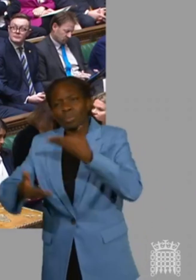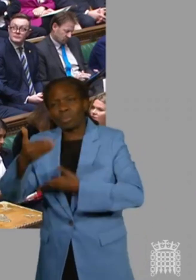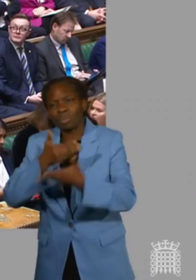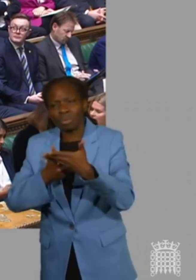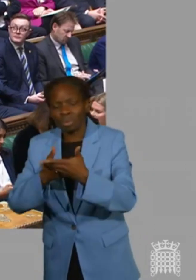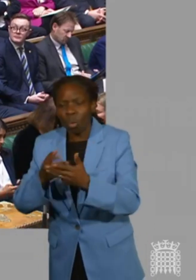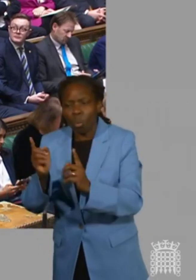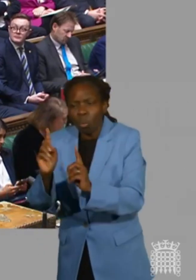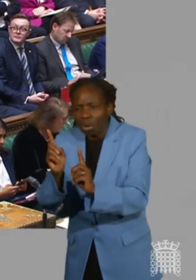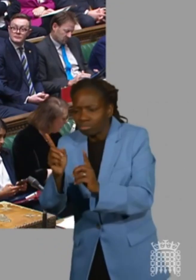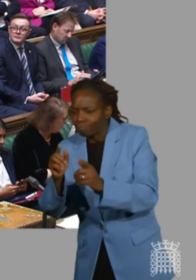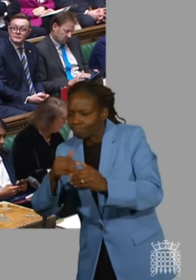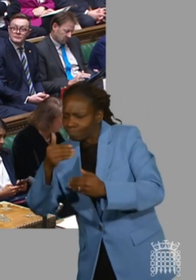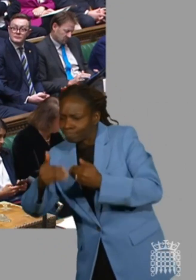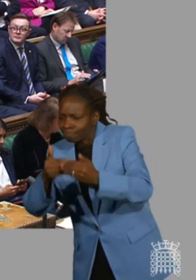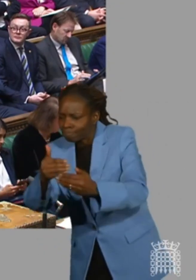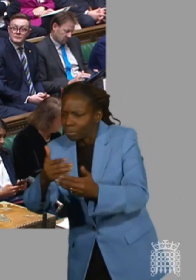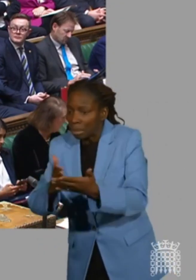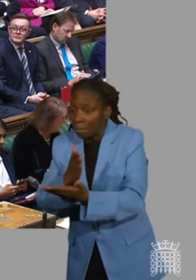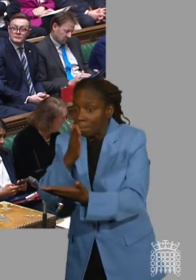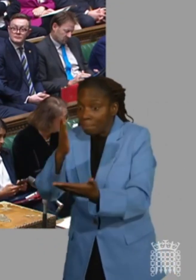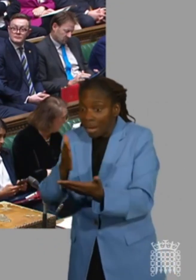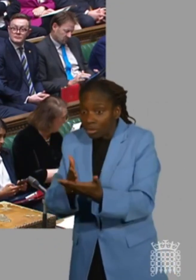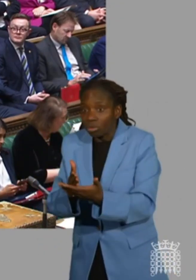of female-led businesses?